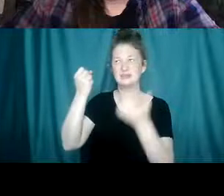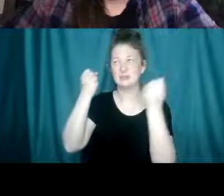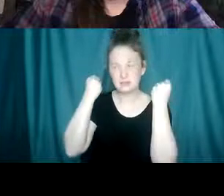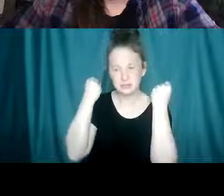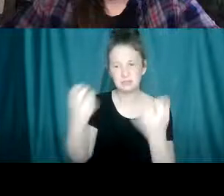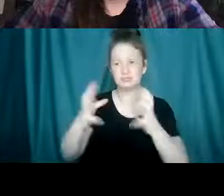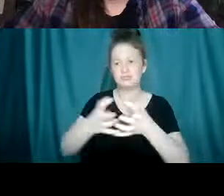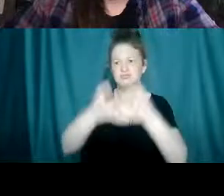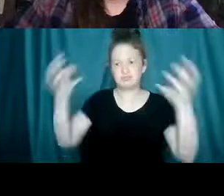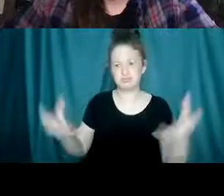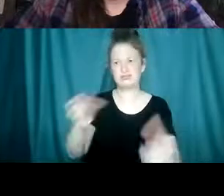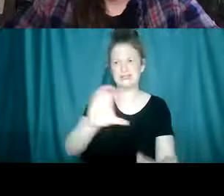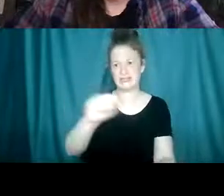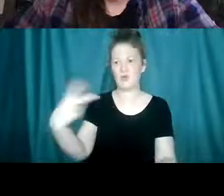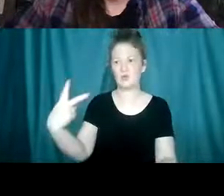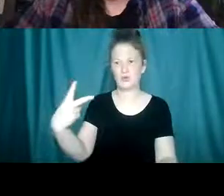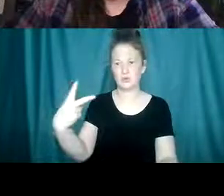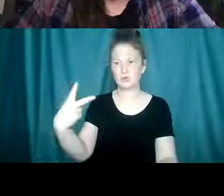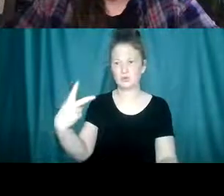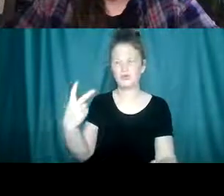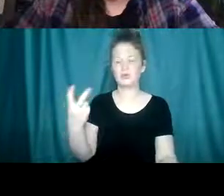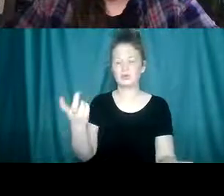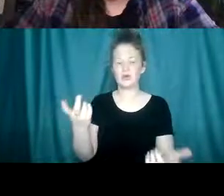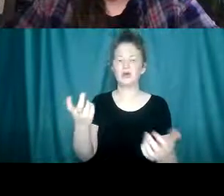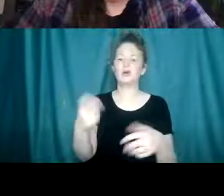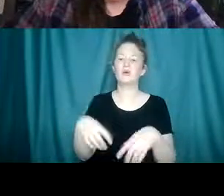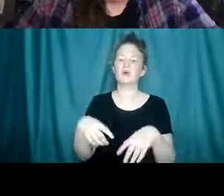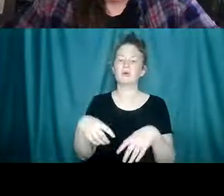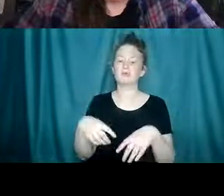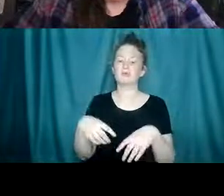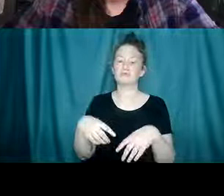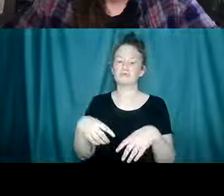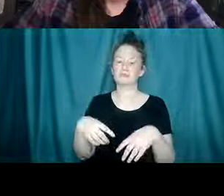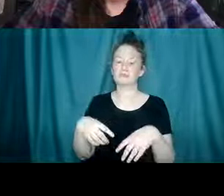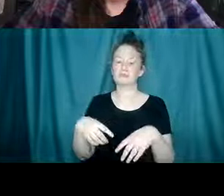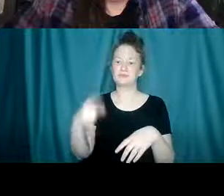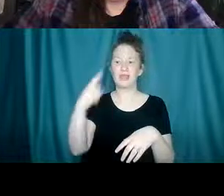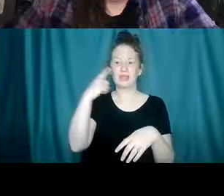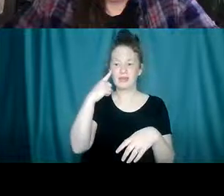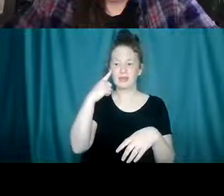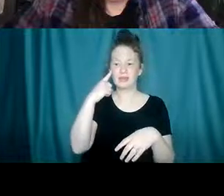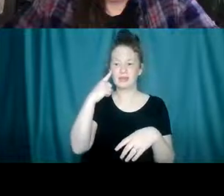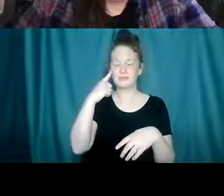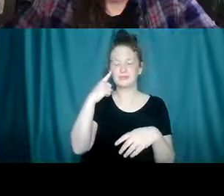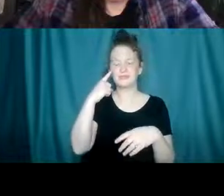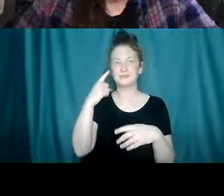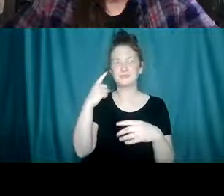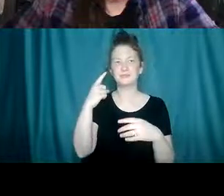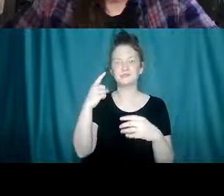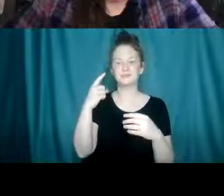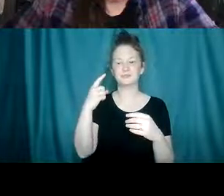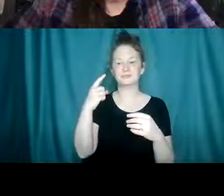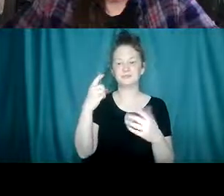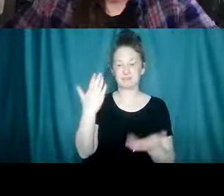dioxide, and that's a lot. If we just, I think right now there are